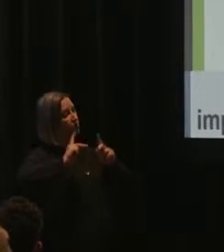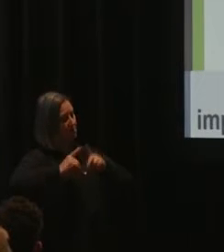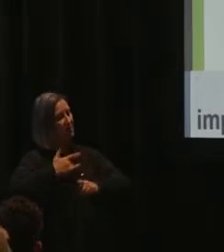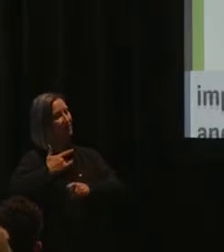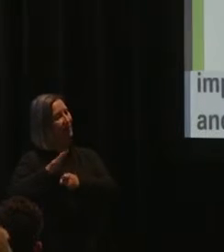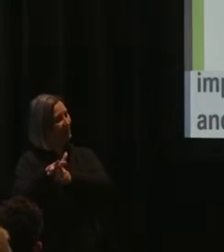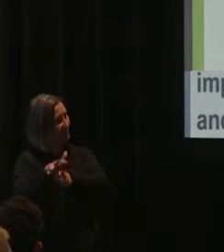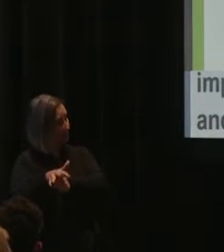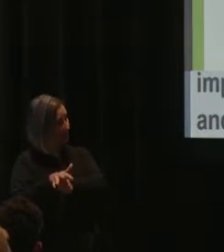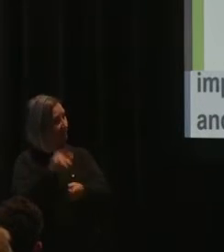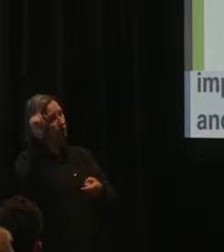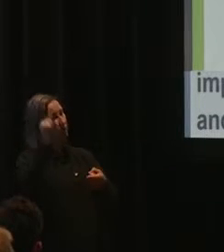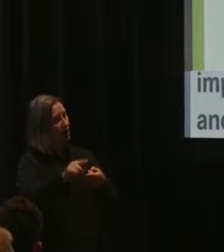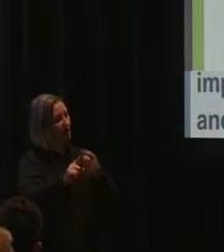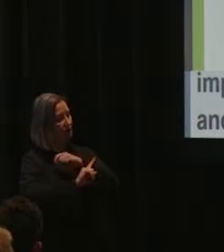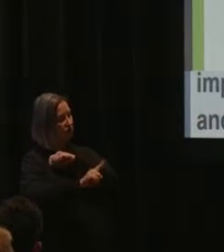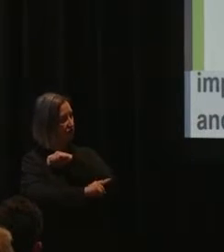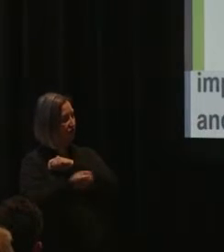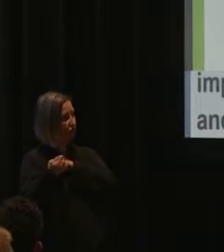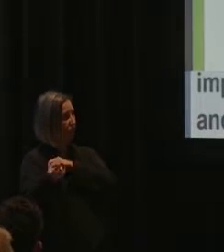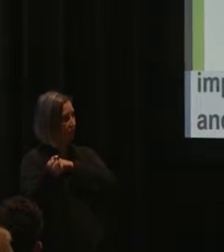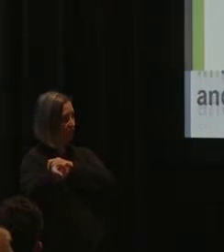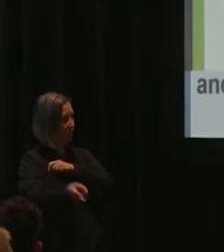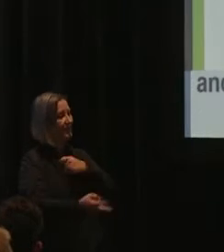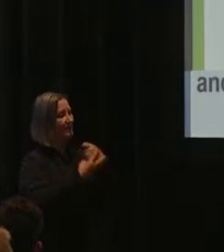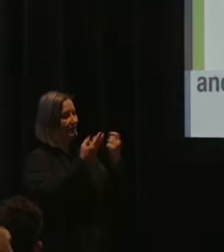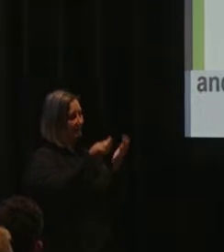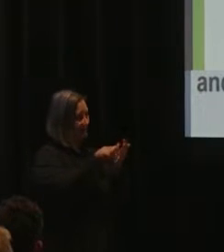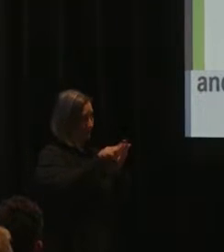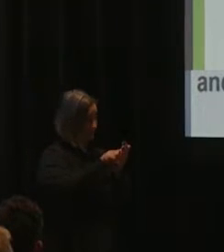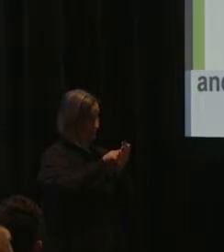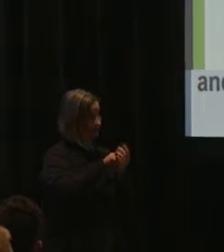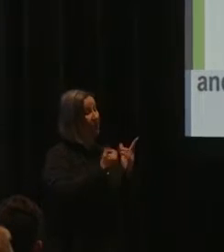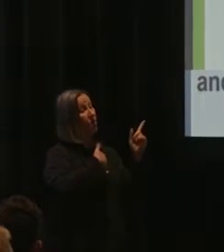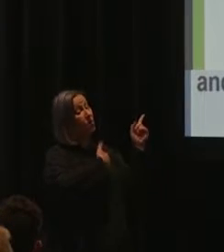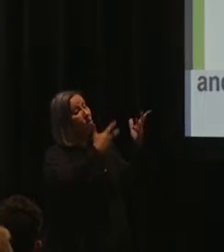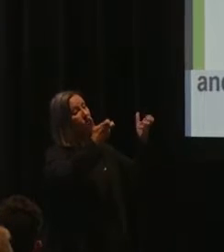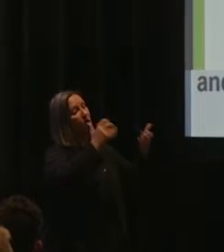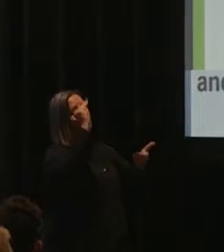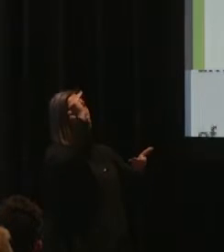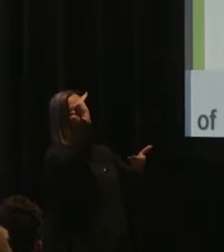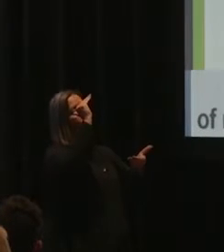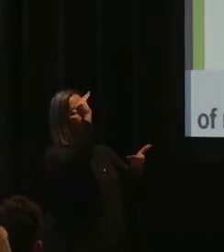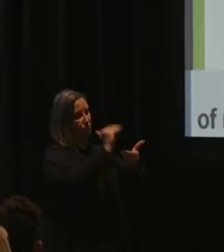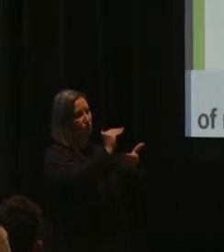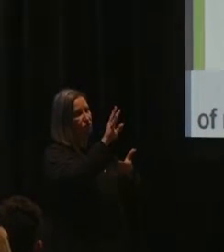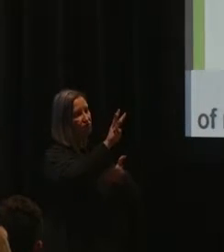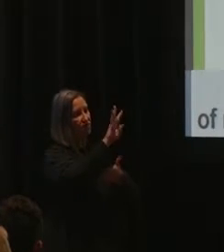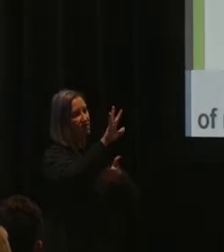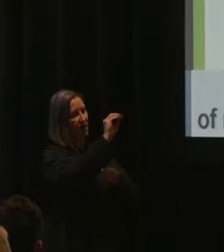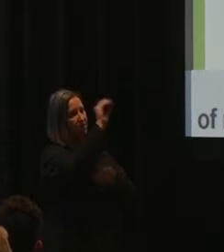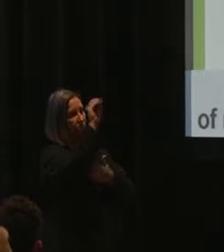landfill disposal. We currently have a residential diversion rate goal of reaching 45% by the